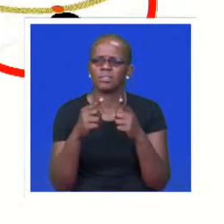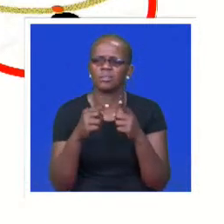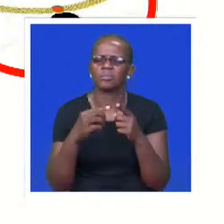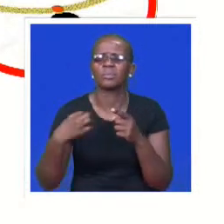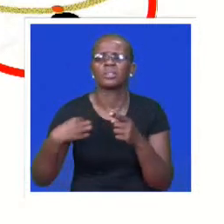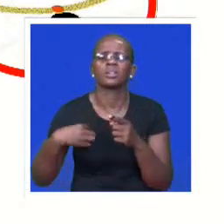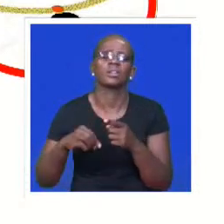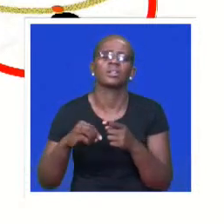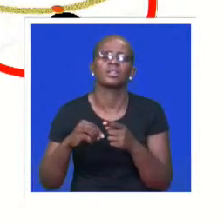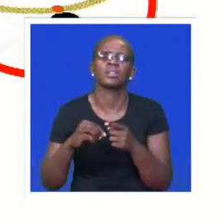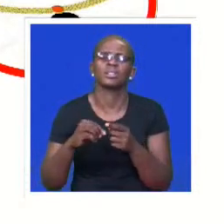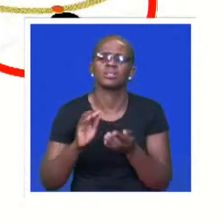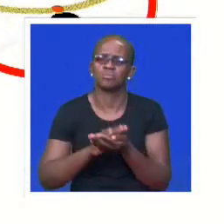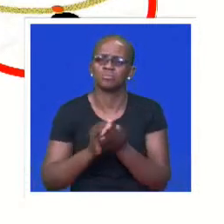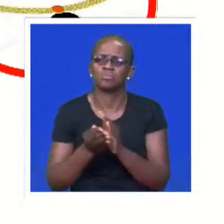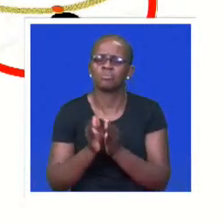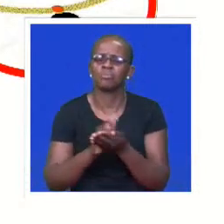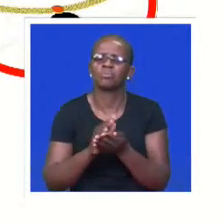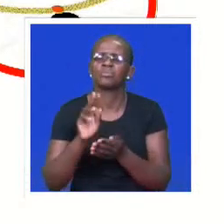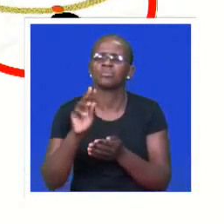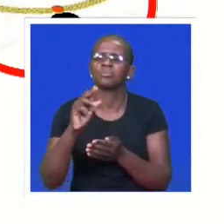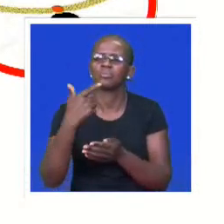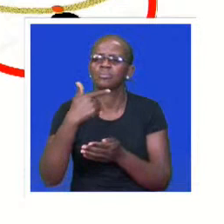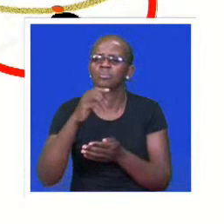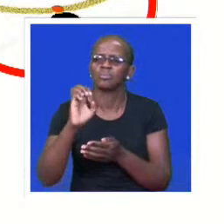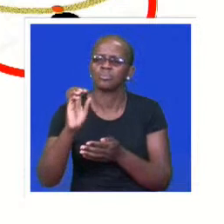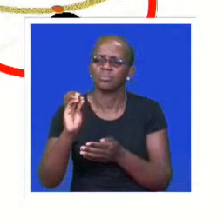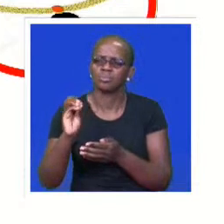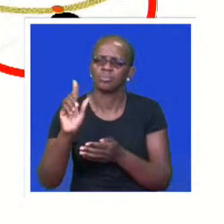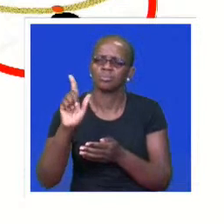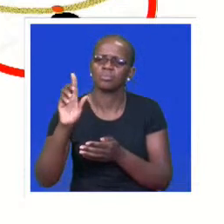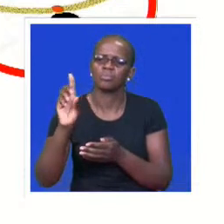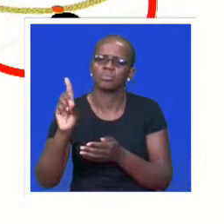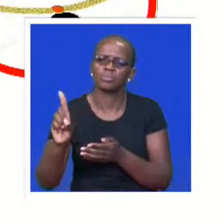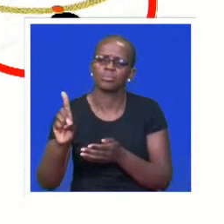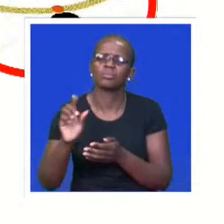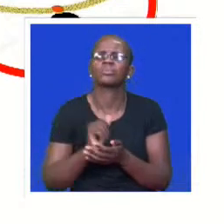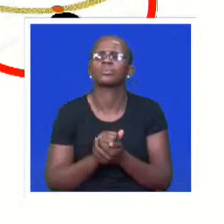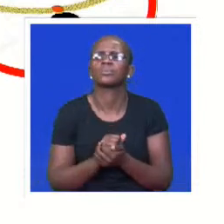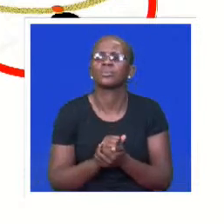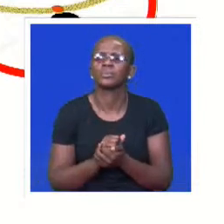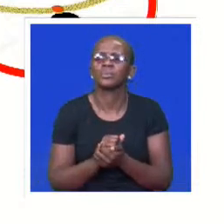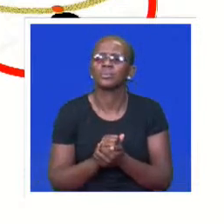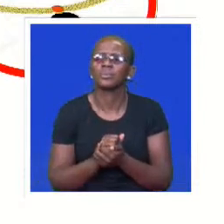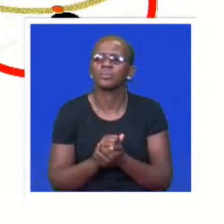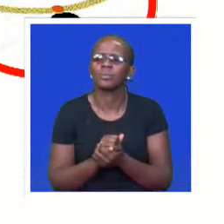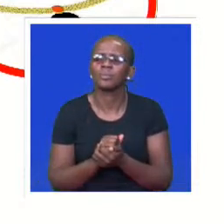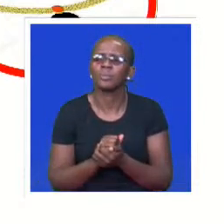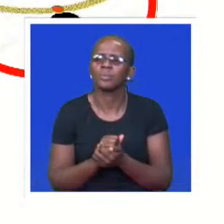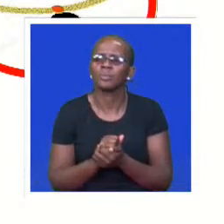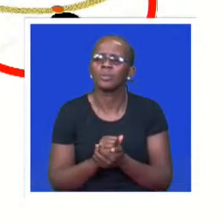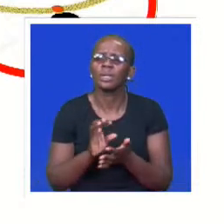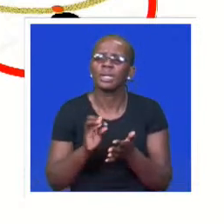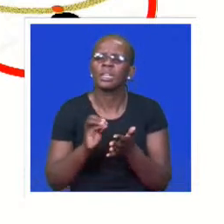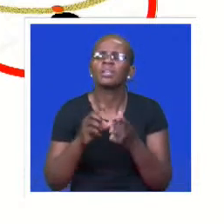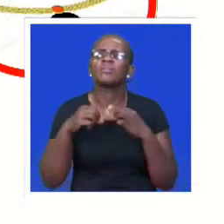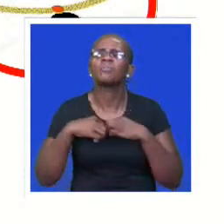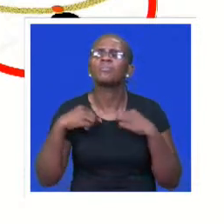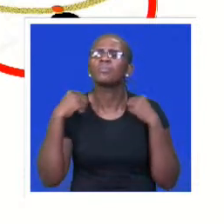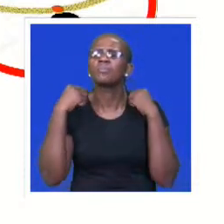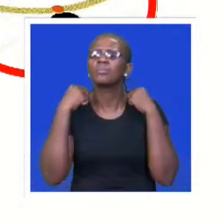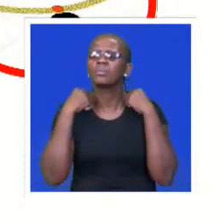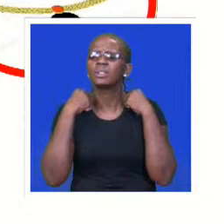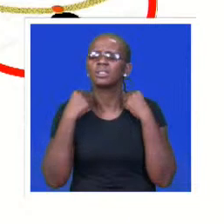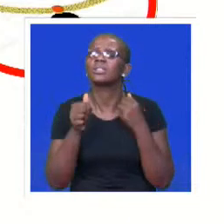of diamond. What is a necklace then? A necklace is a kind of jewelry consisting of a chain.